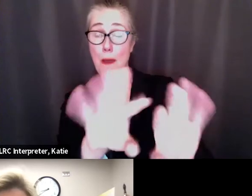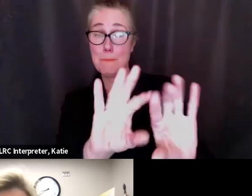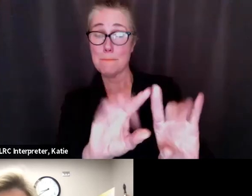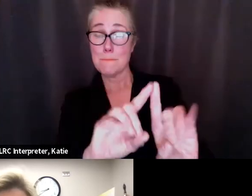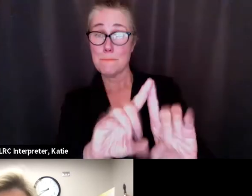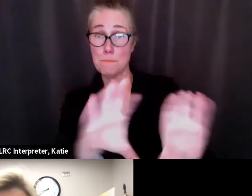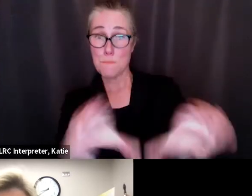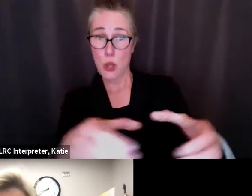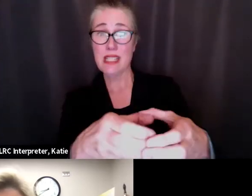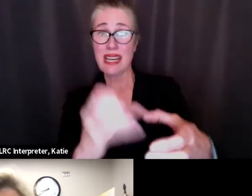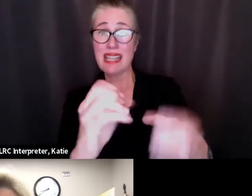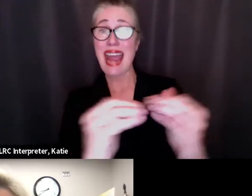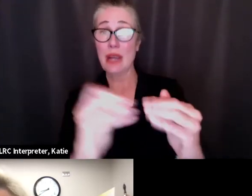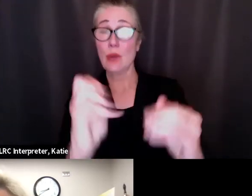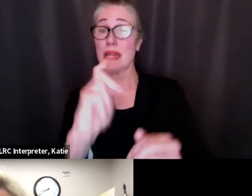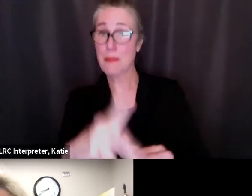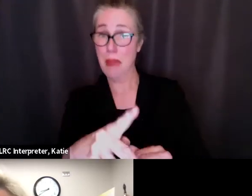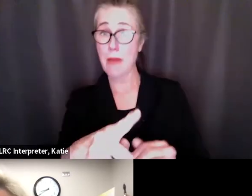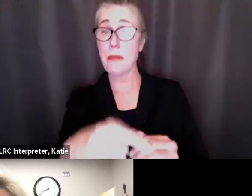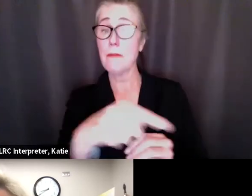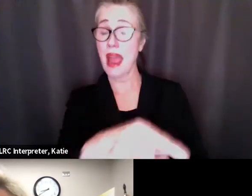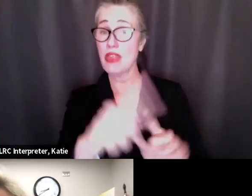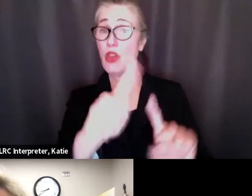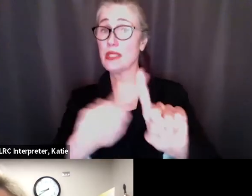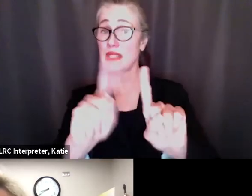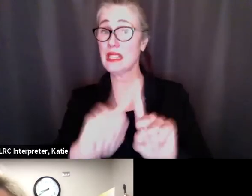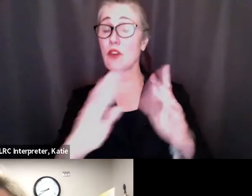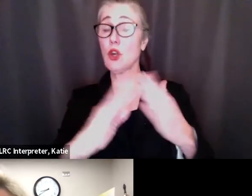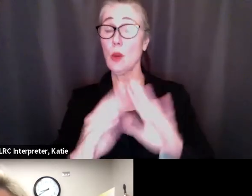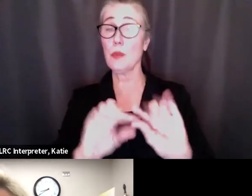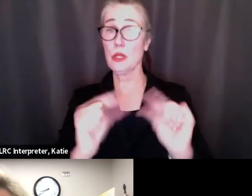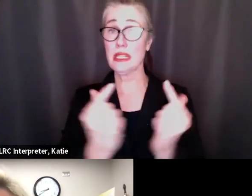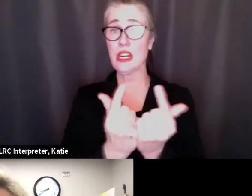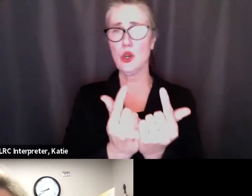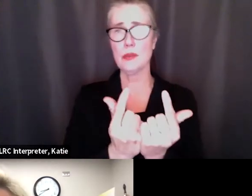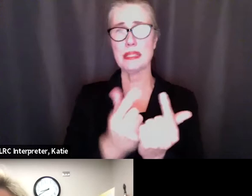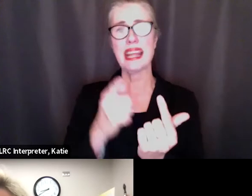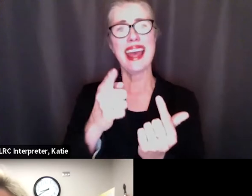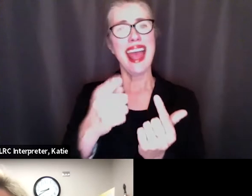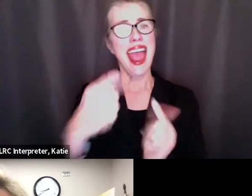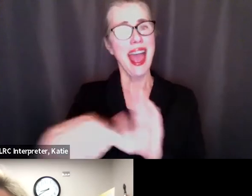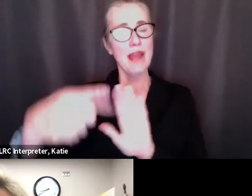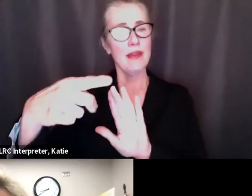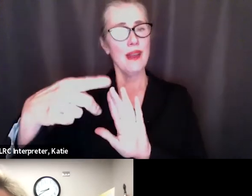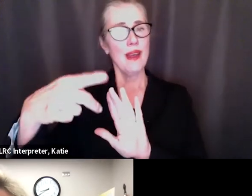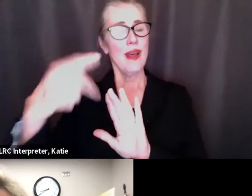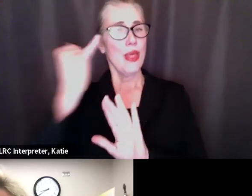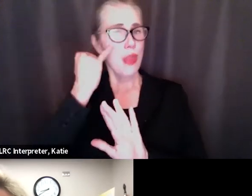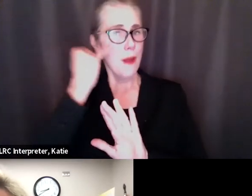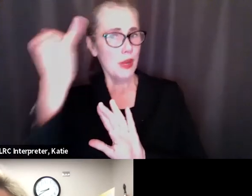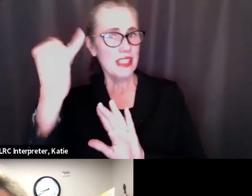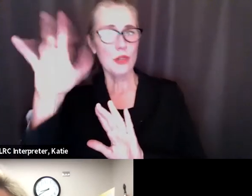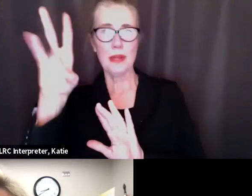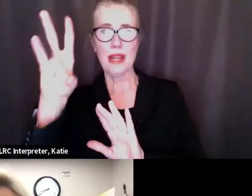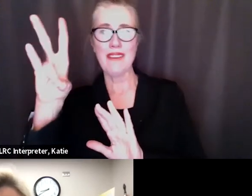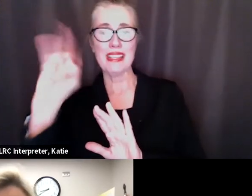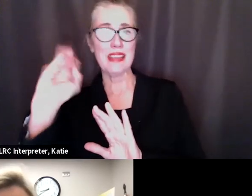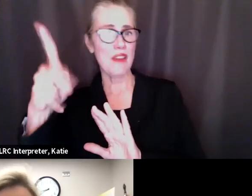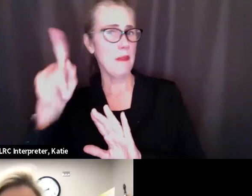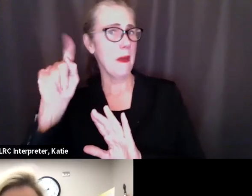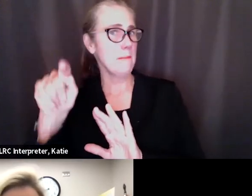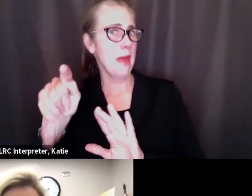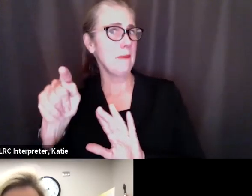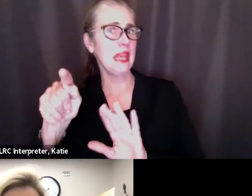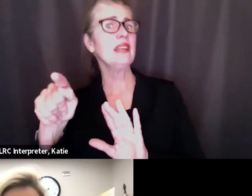map that is presented by many community groups and combining that with the same principles of the seven-person map so i